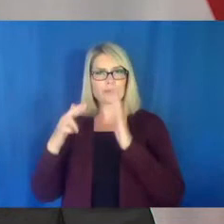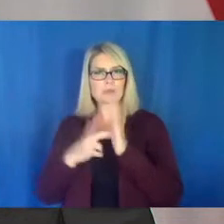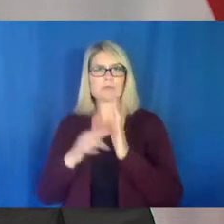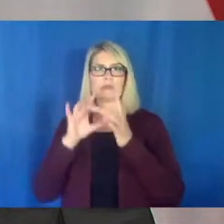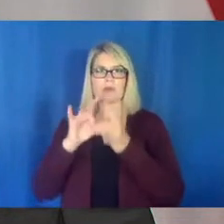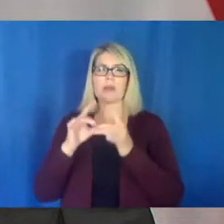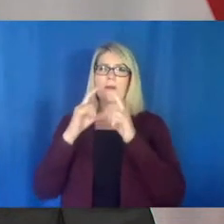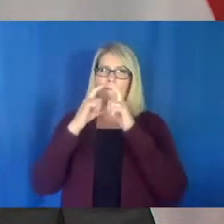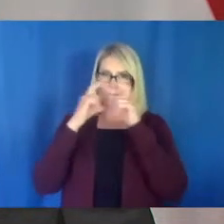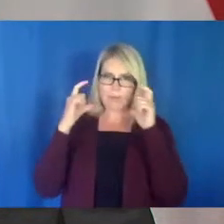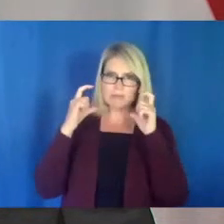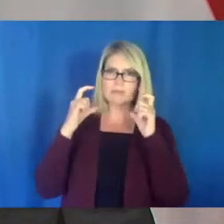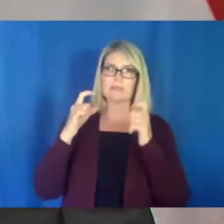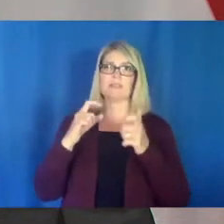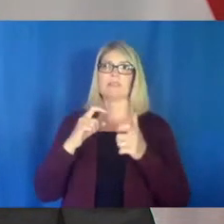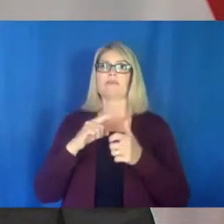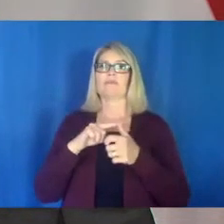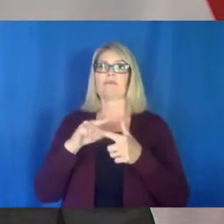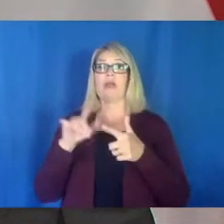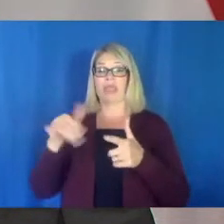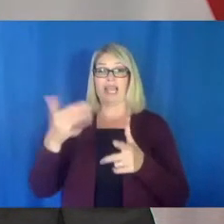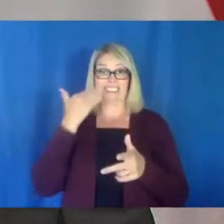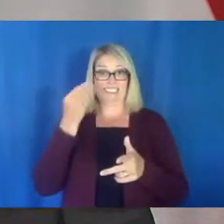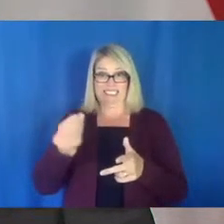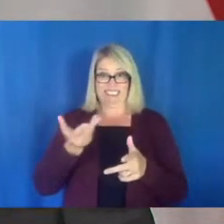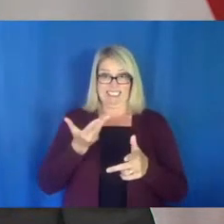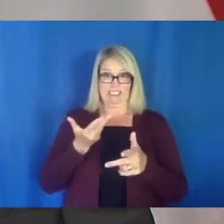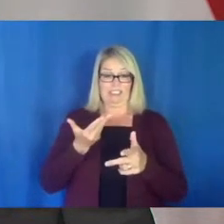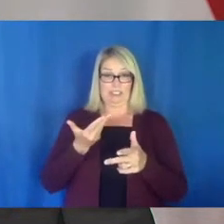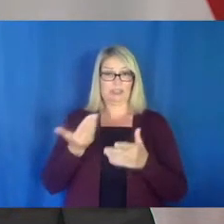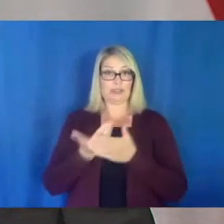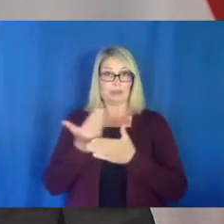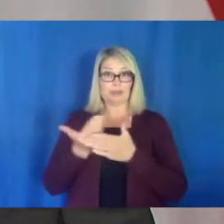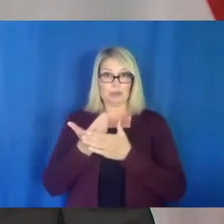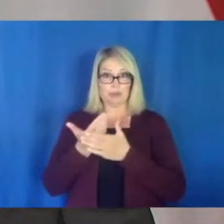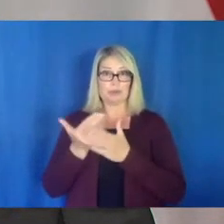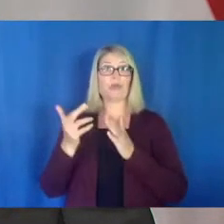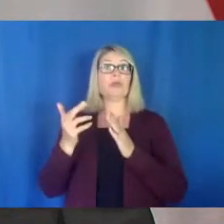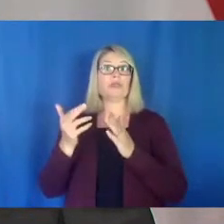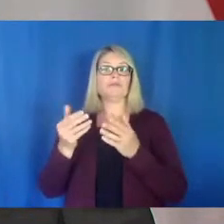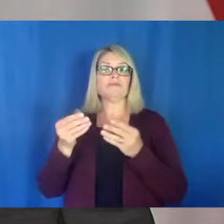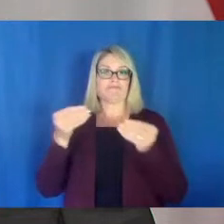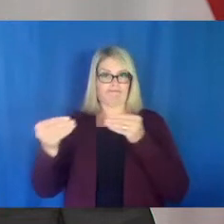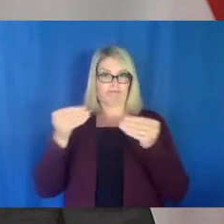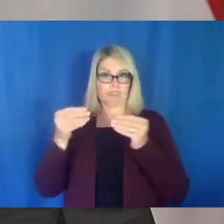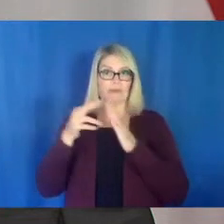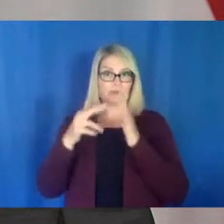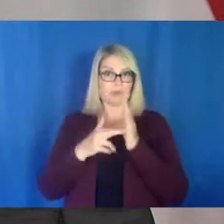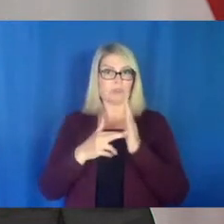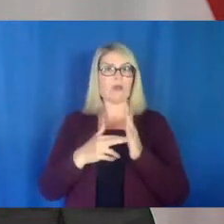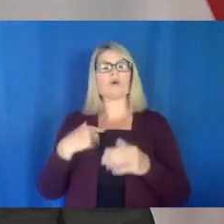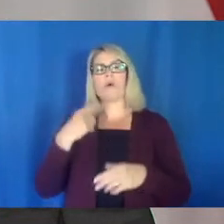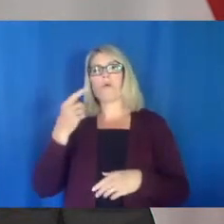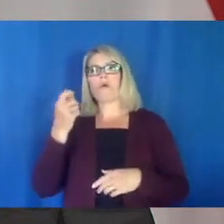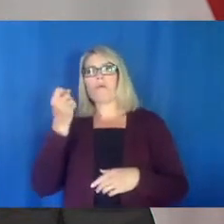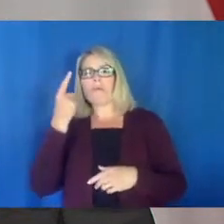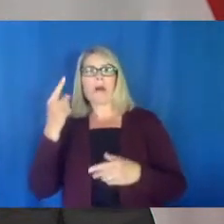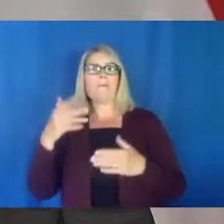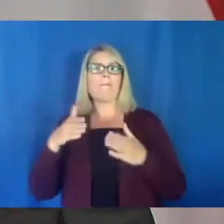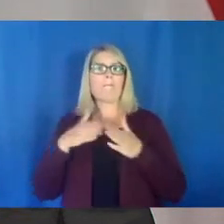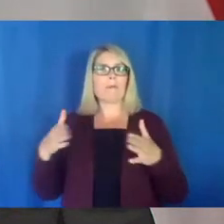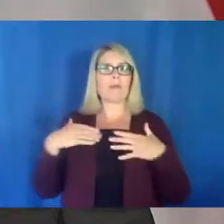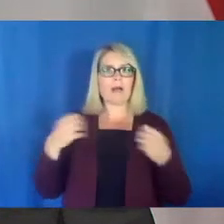we got an update on that today. But just curious, what's next on your radar in terms of public health measures, including mask